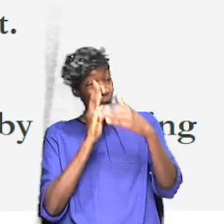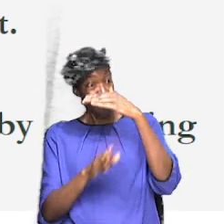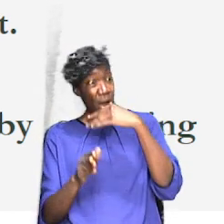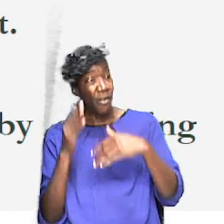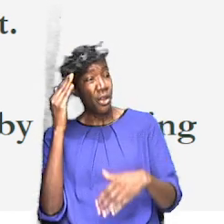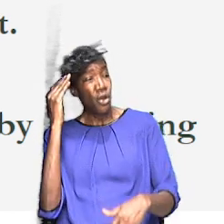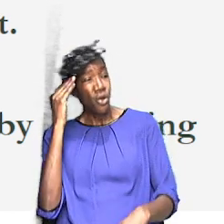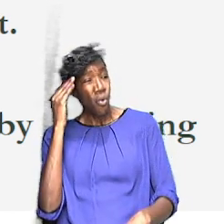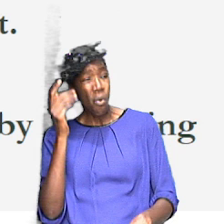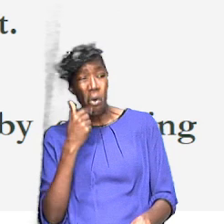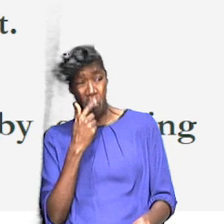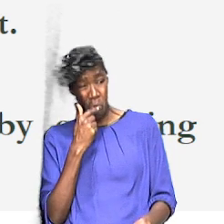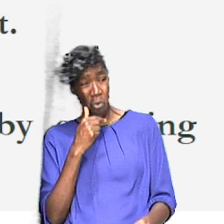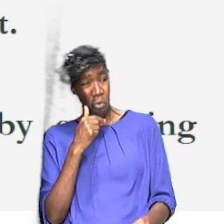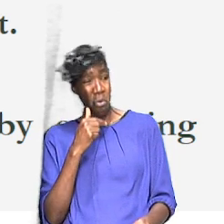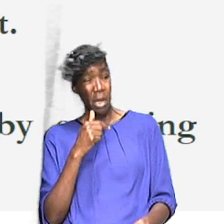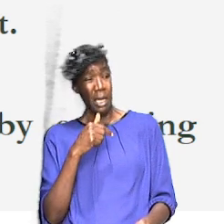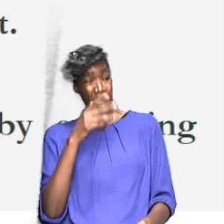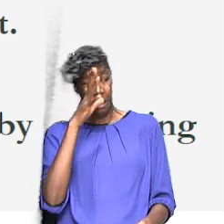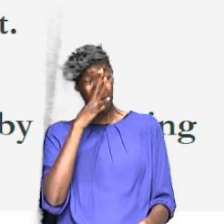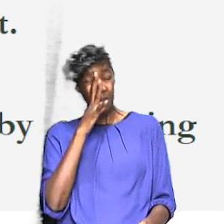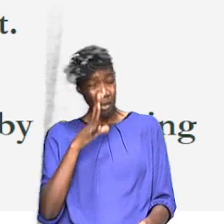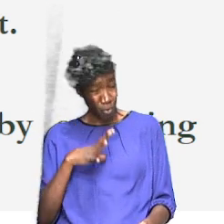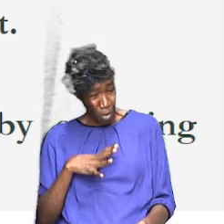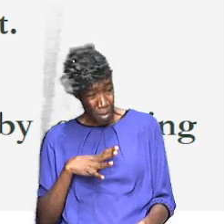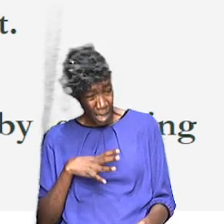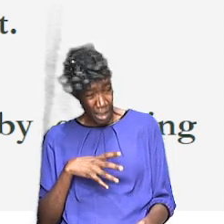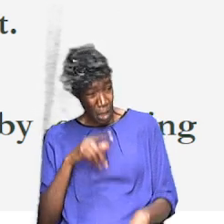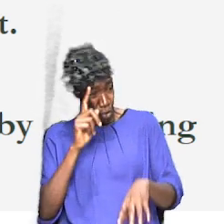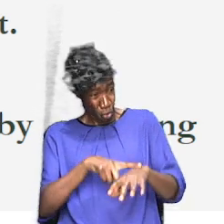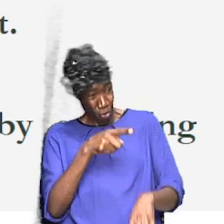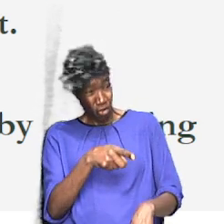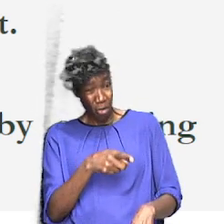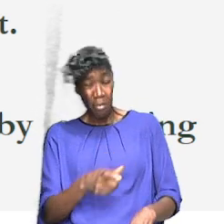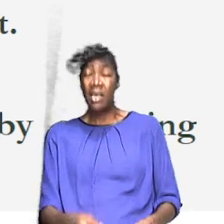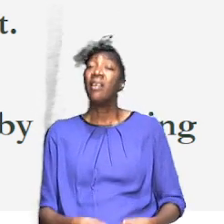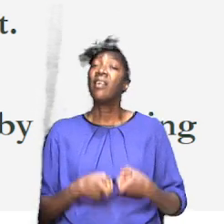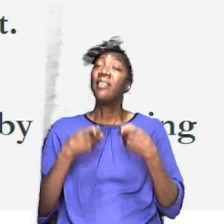of woman this is that had touched him, for she is a sinner.